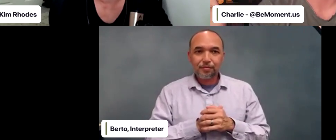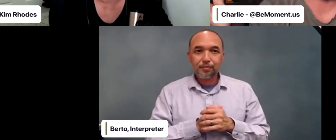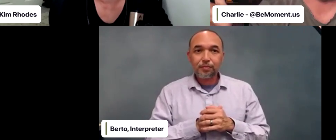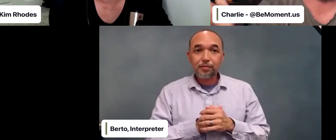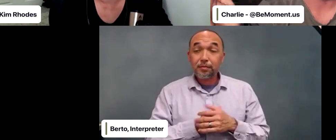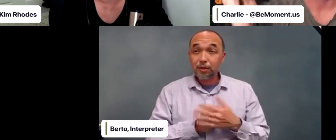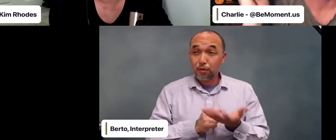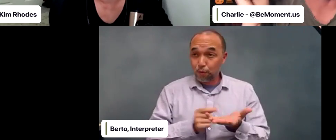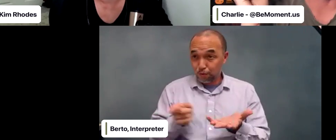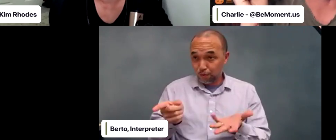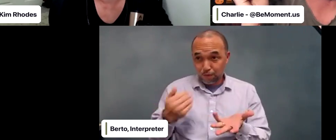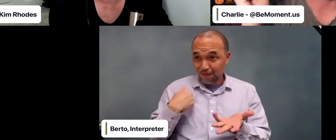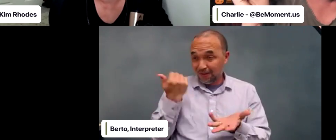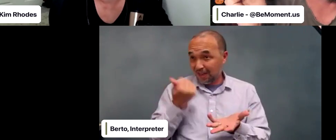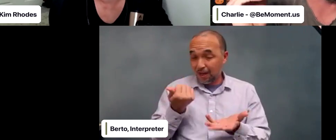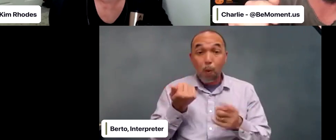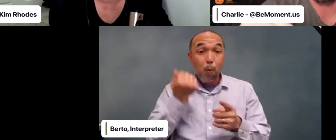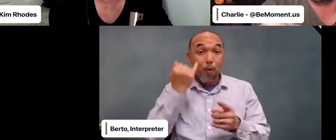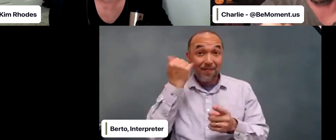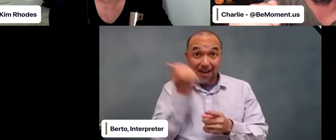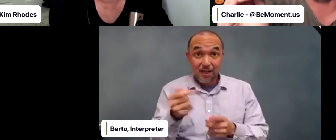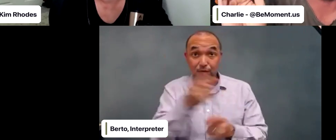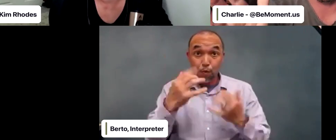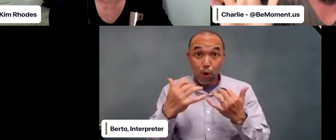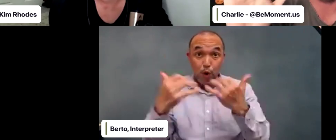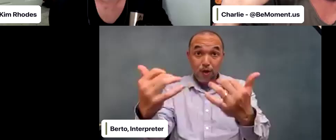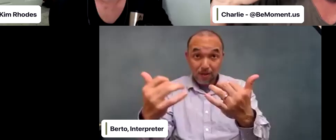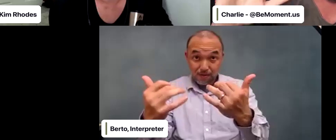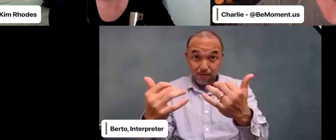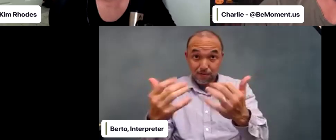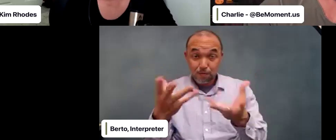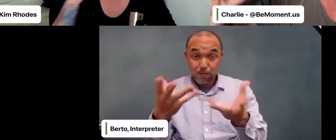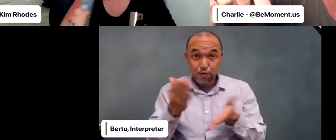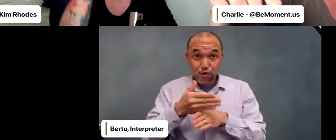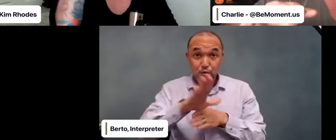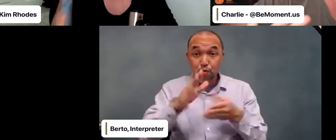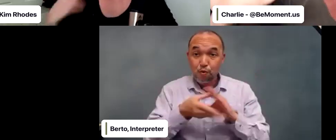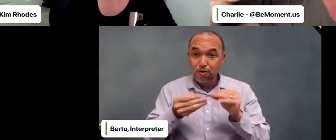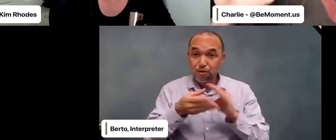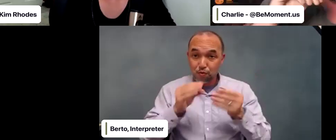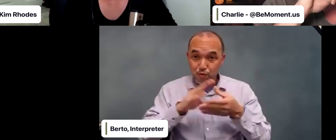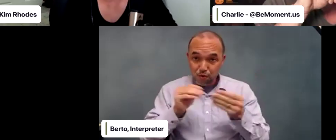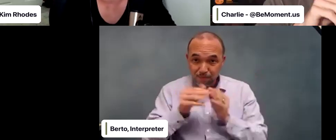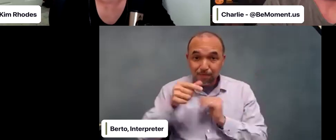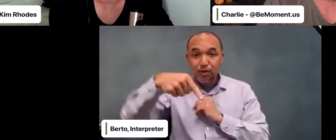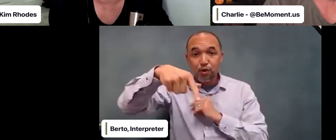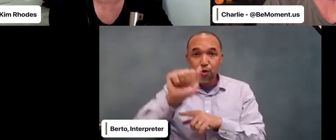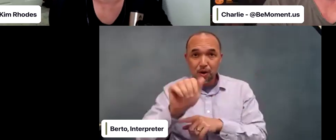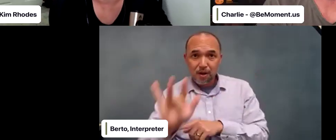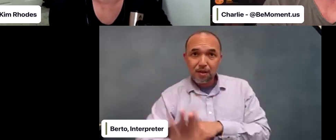you would like to share, jump into the Q&A box and hit the raise hand button. There's a little reaction button that you can hit here,